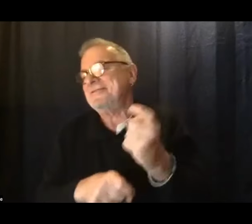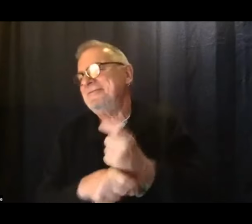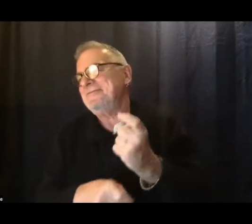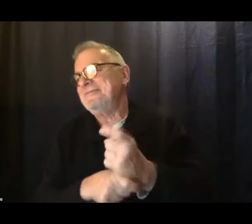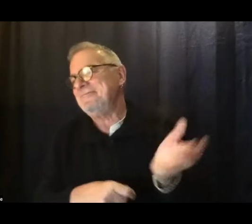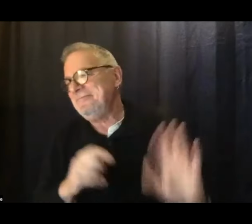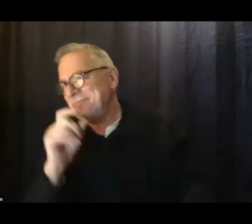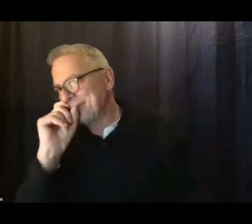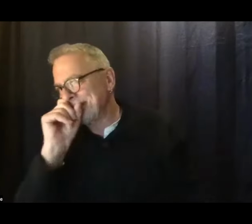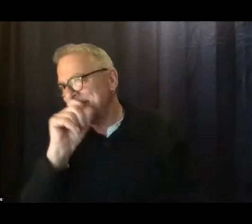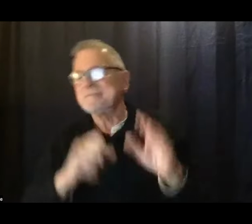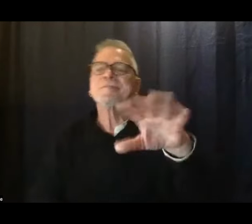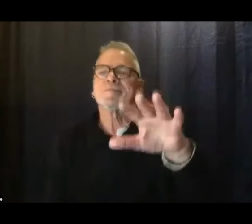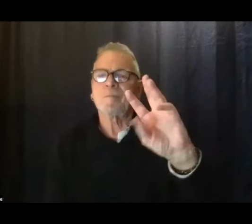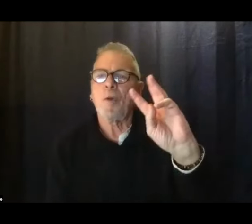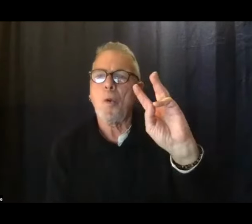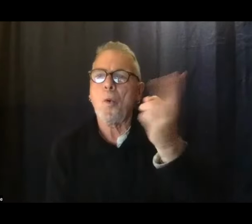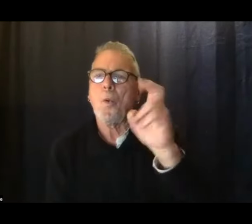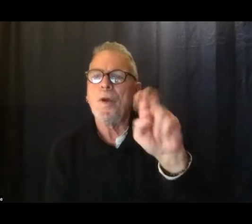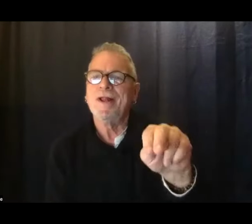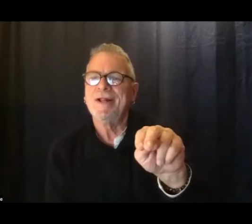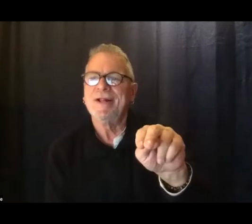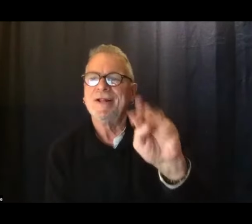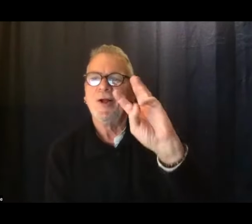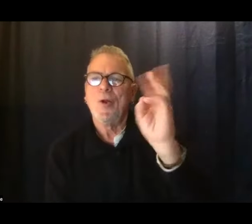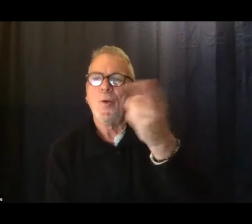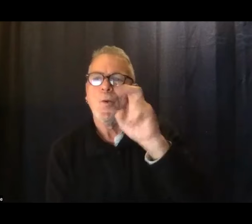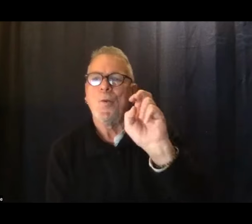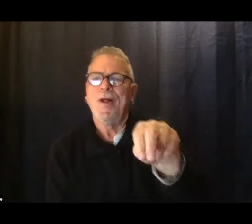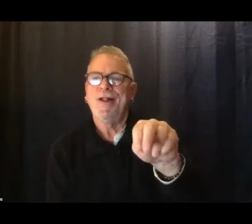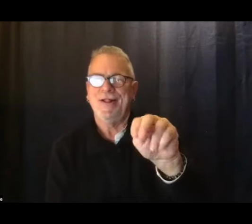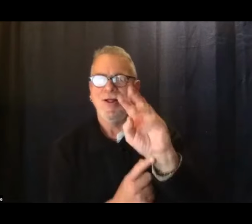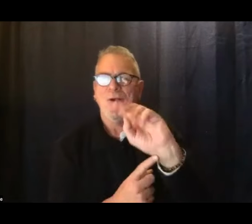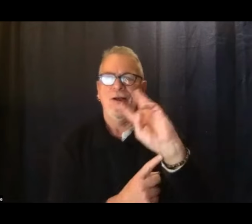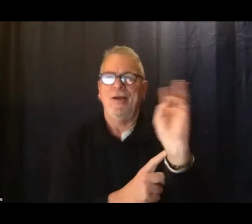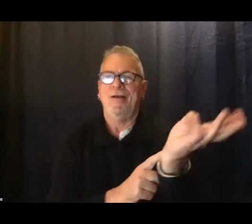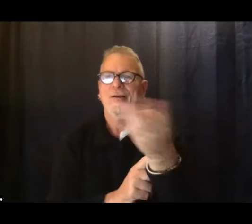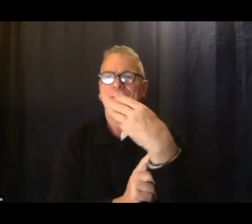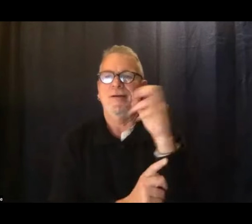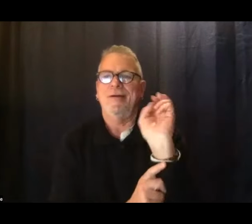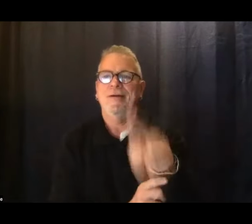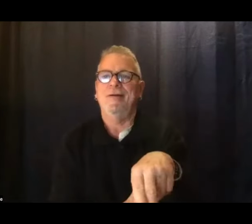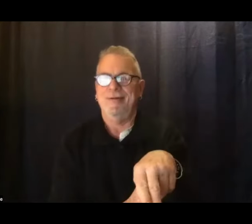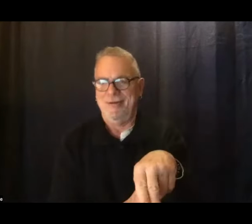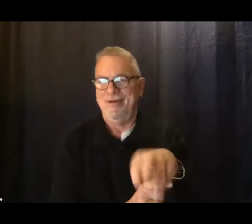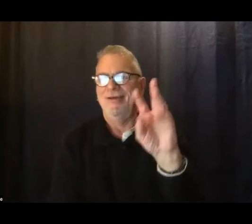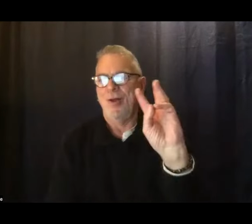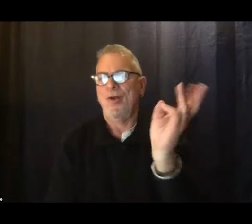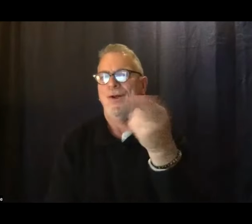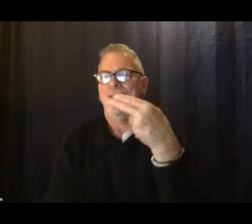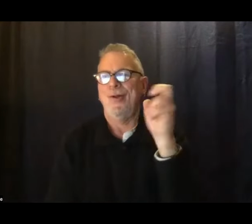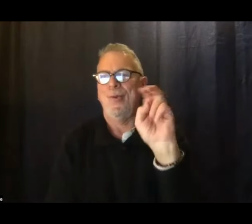lexicalized words. And maybe it's just that we deaf people aren't interested. I'm of course, joking. Now,